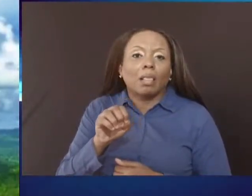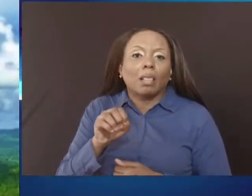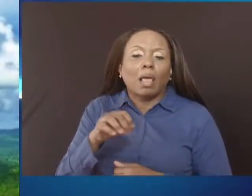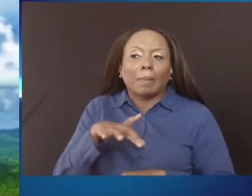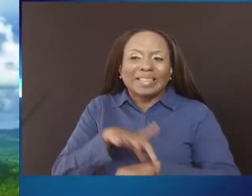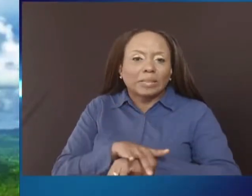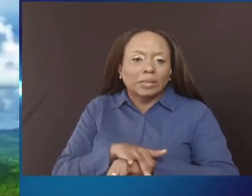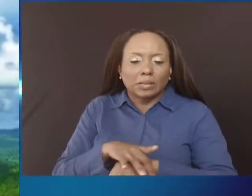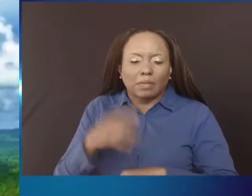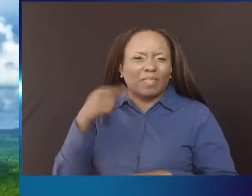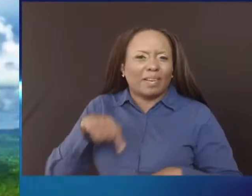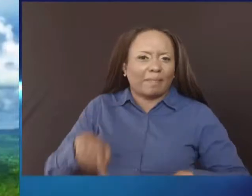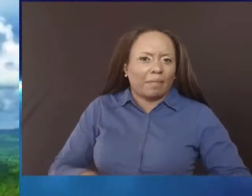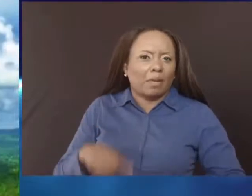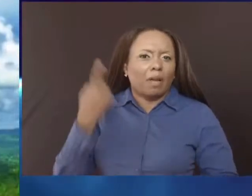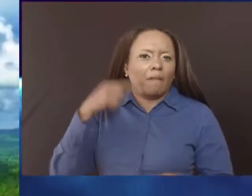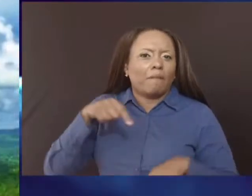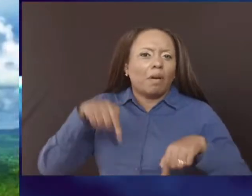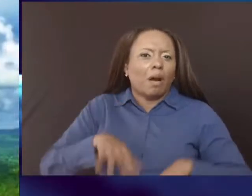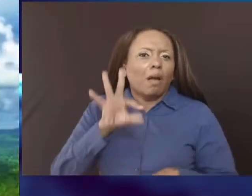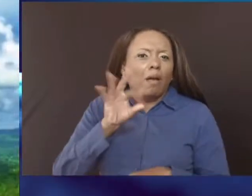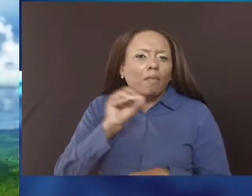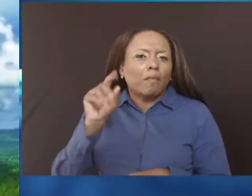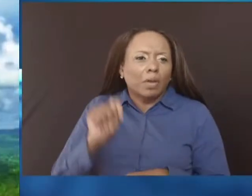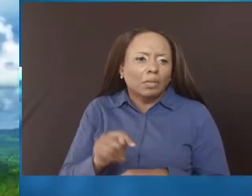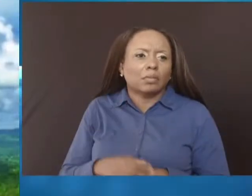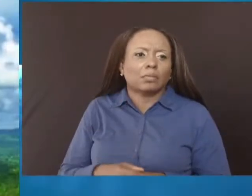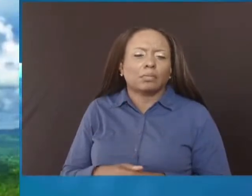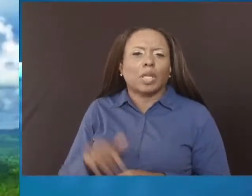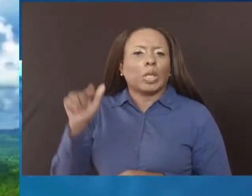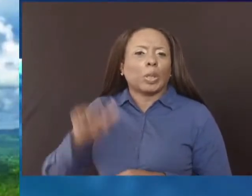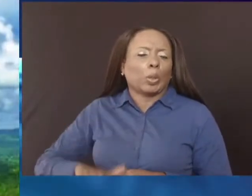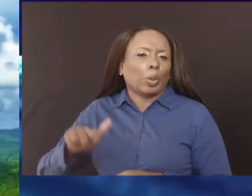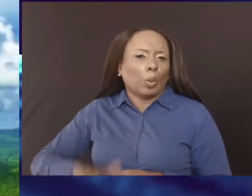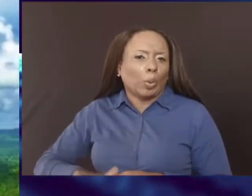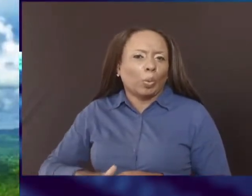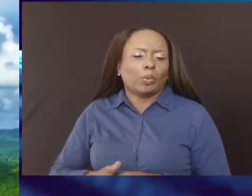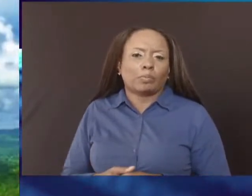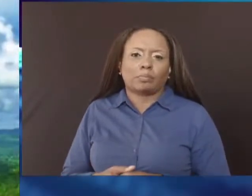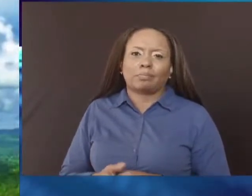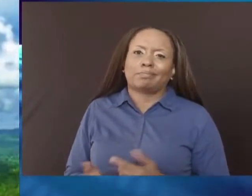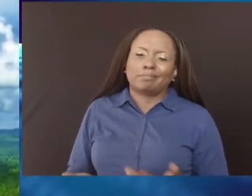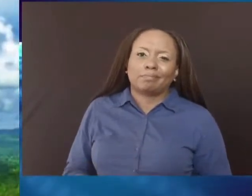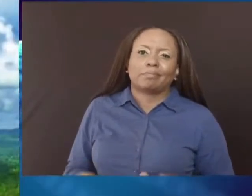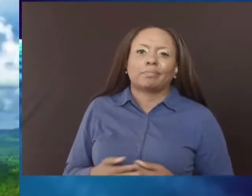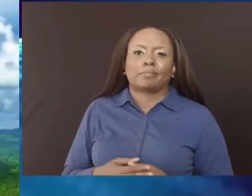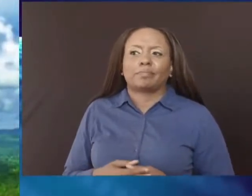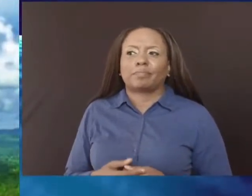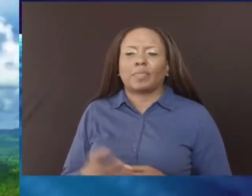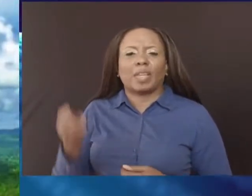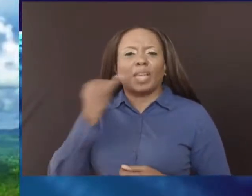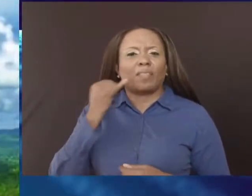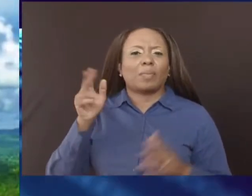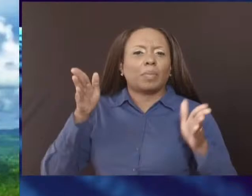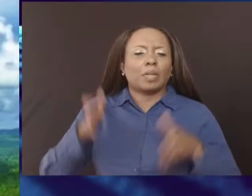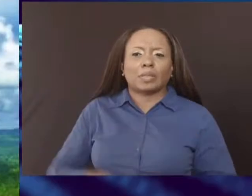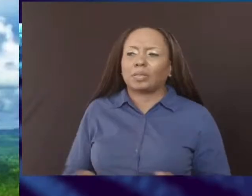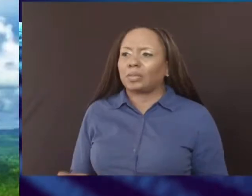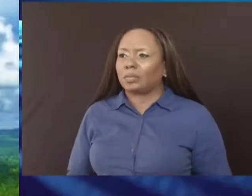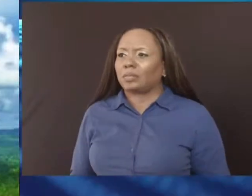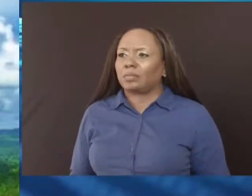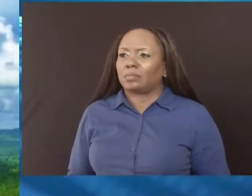are green, persons who we consider low priority persons, because we know that a person who is low priority,